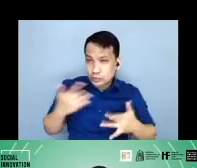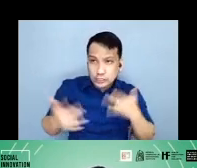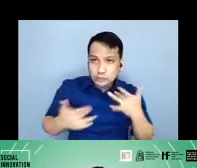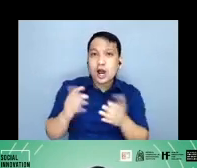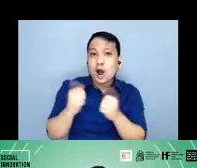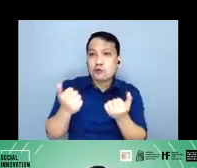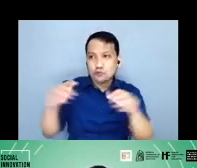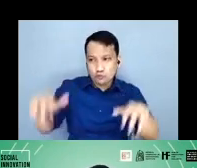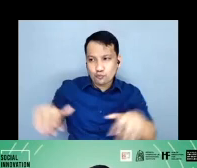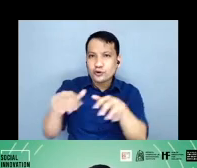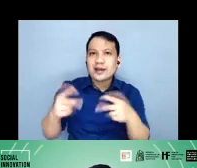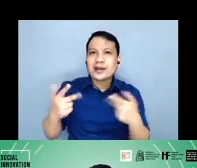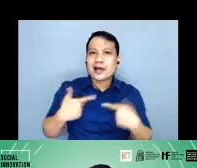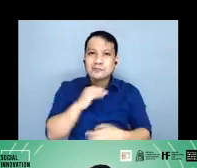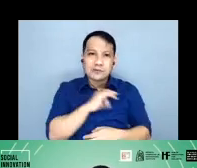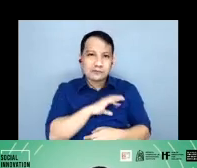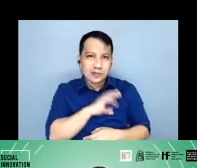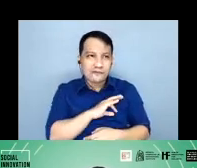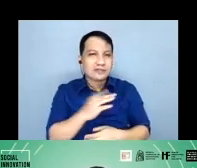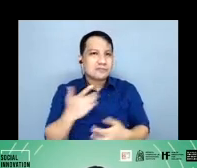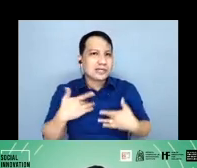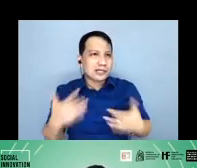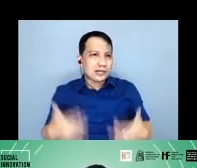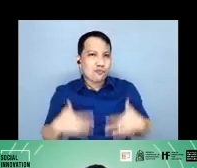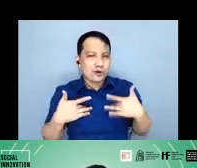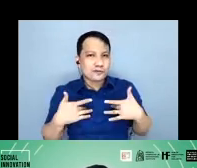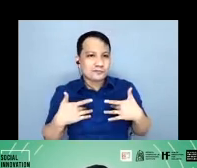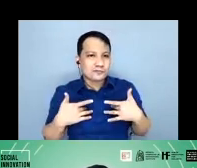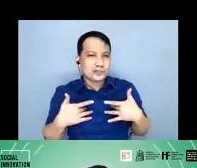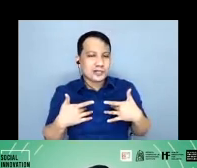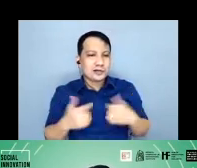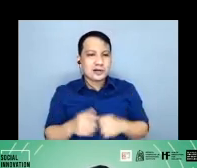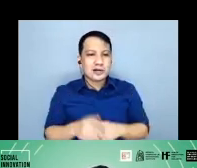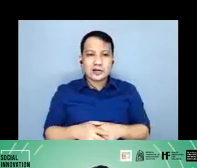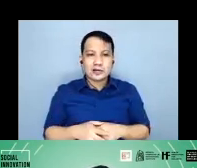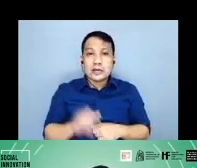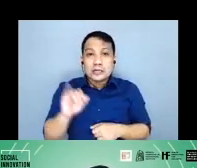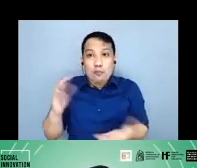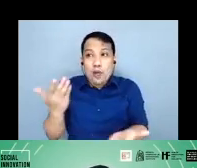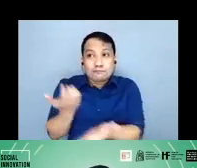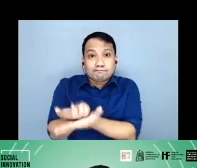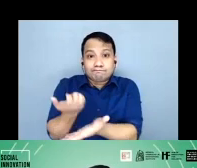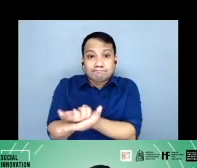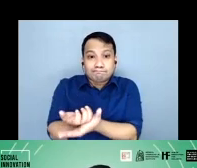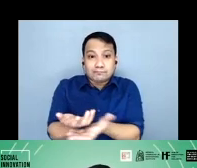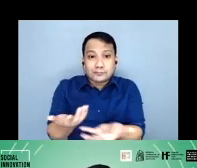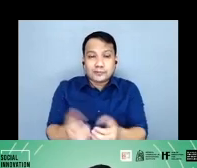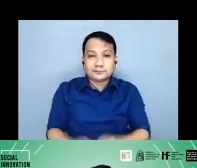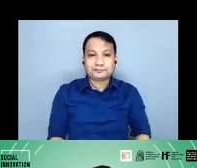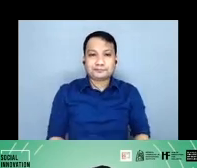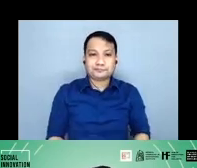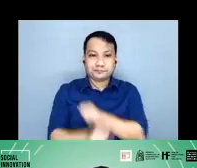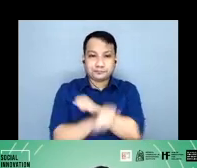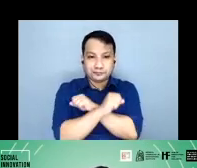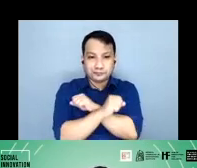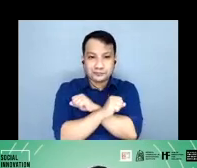also to have the benefits of a lifestyle. So if you can, without an economic aspect to it,